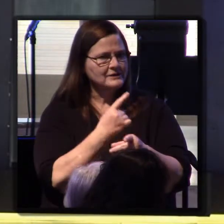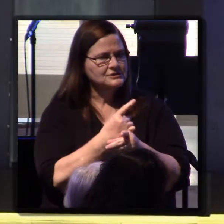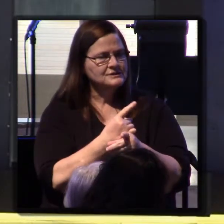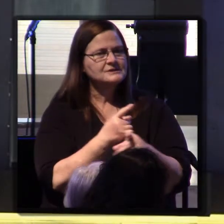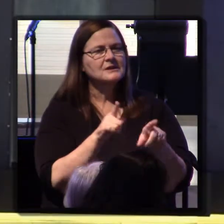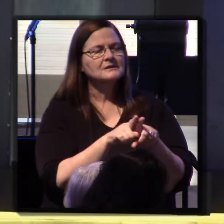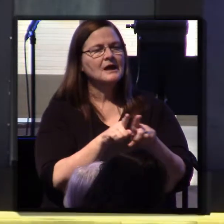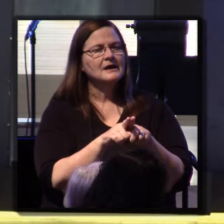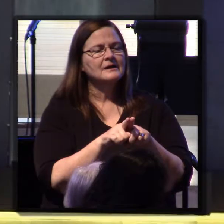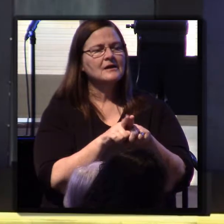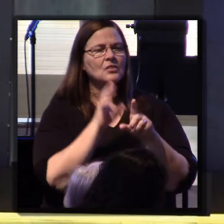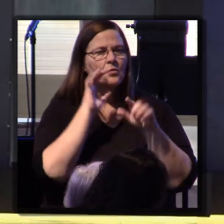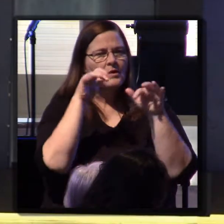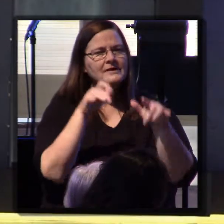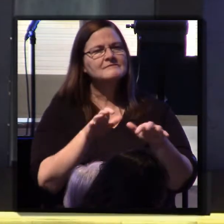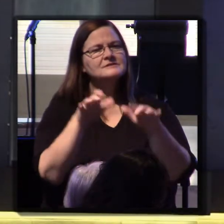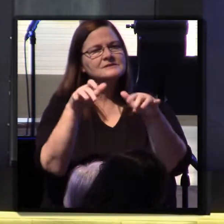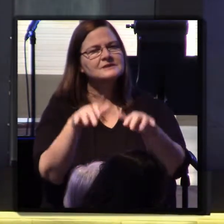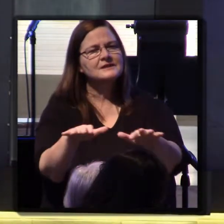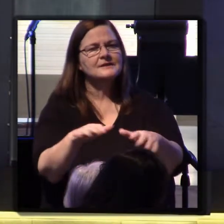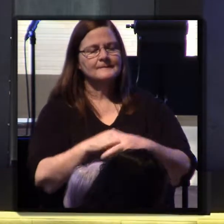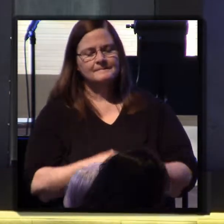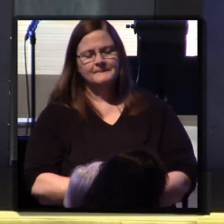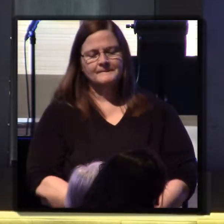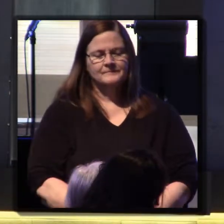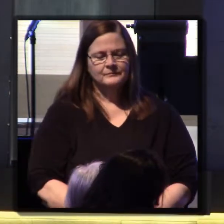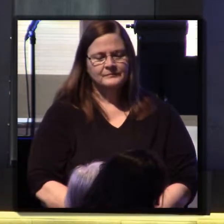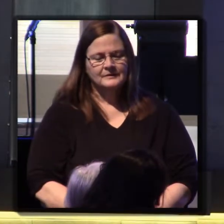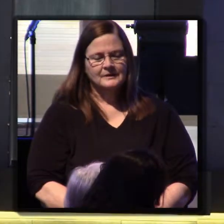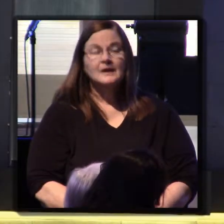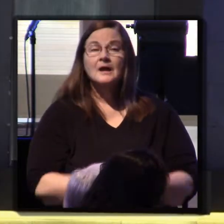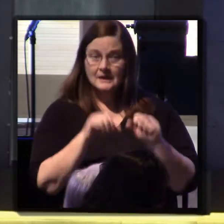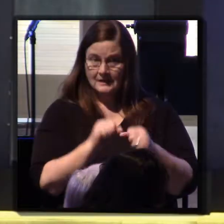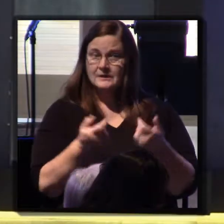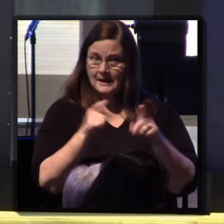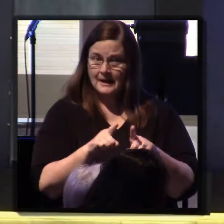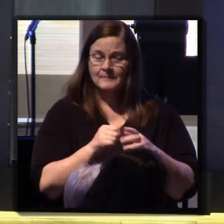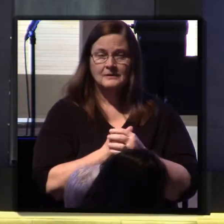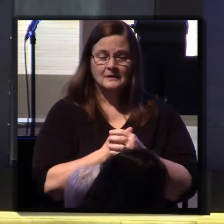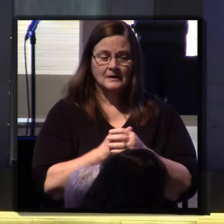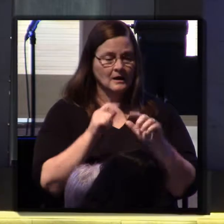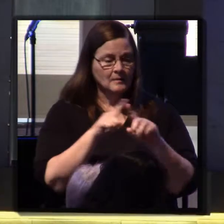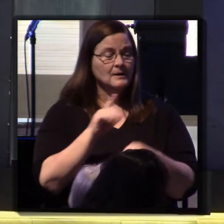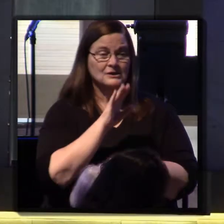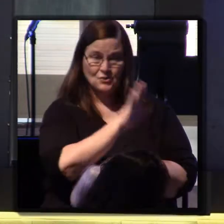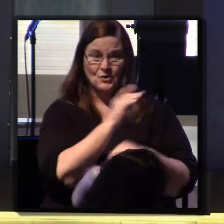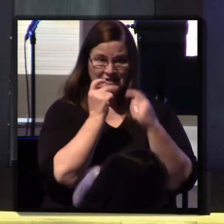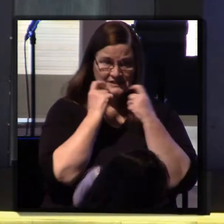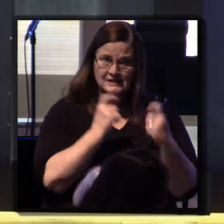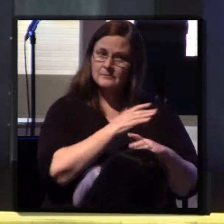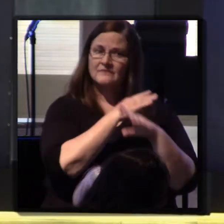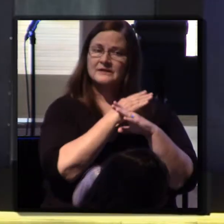would have been like a river and your righteousness like the waves of the sea."